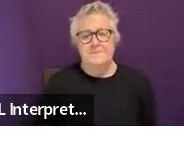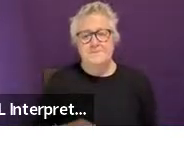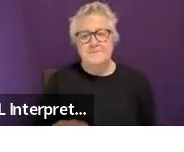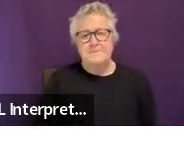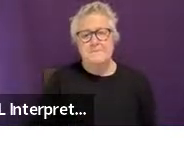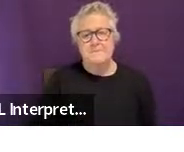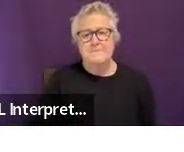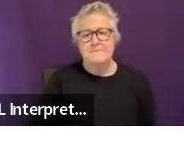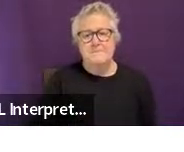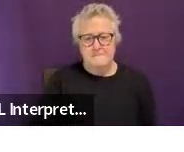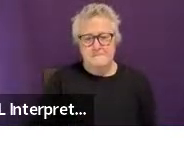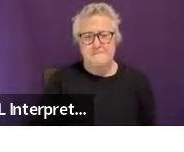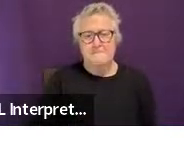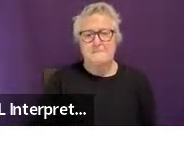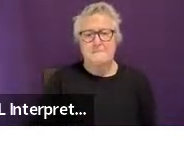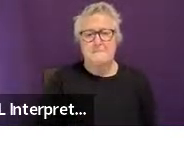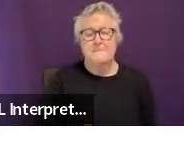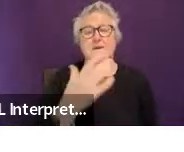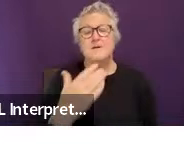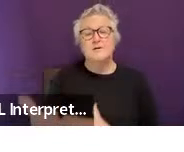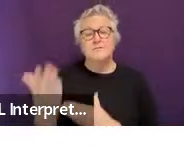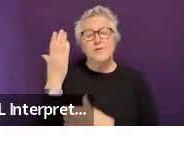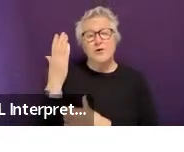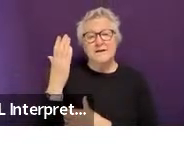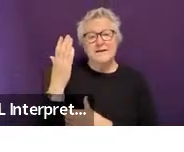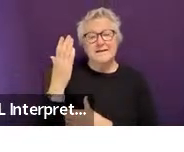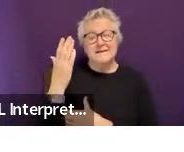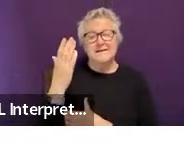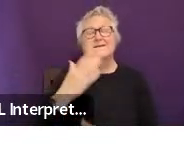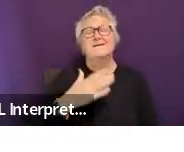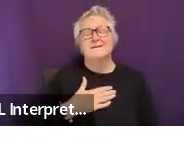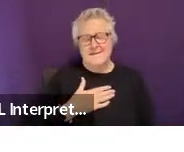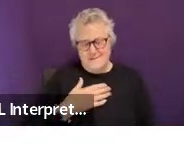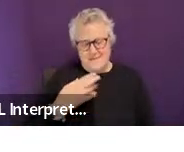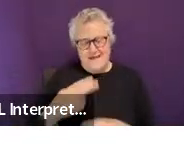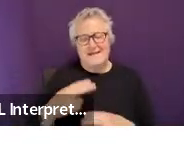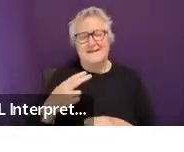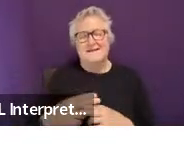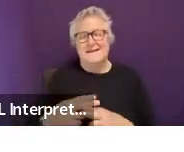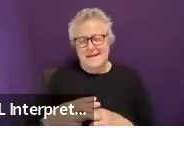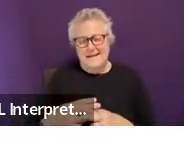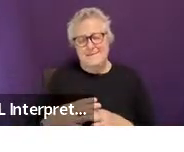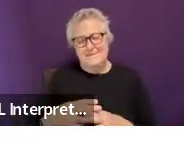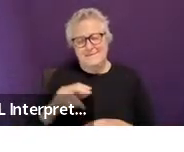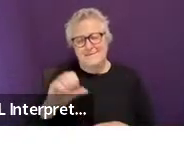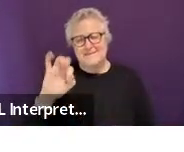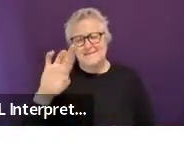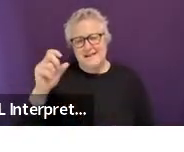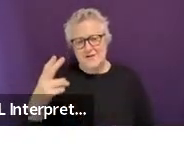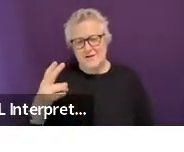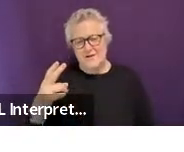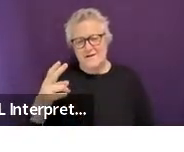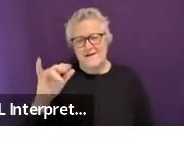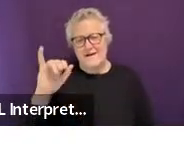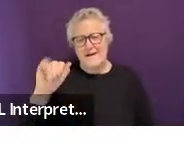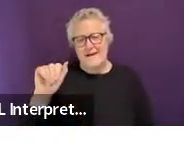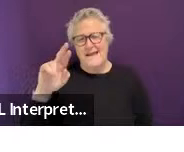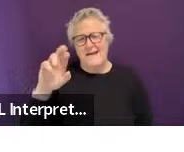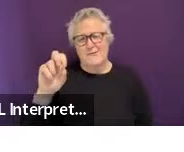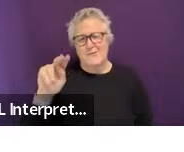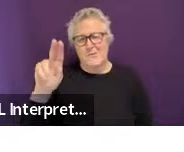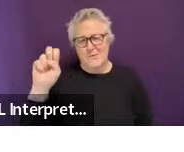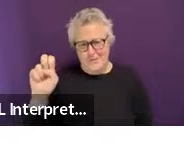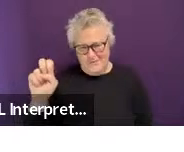Good morning. My name is Sarah Iannarone. It's a hard one, and I'm the Thank you. executive director of the Street Trust. Thank you for your service on this